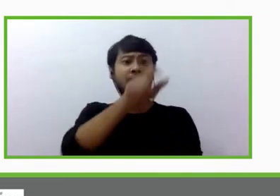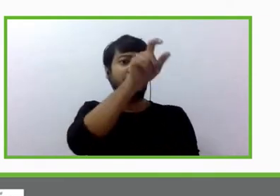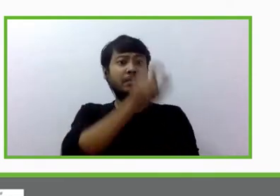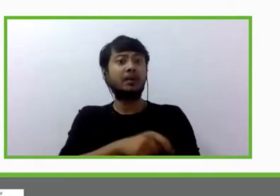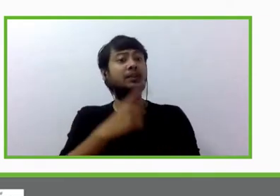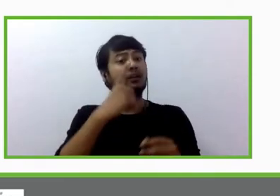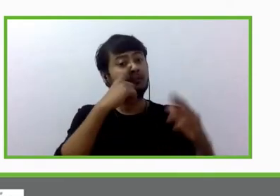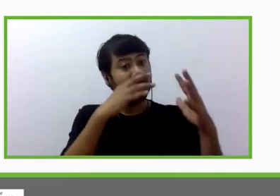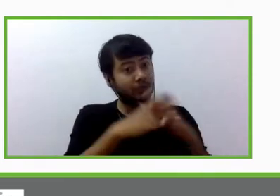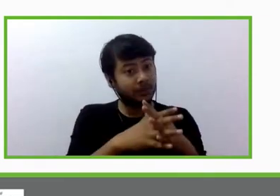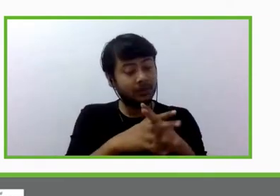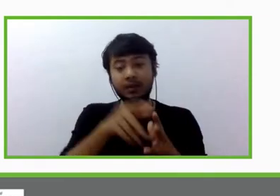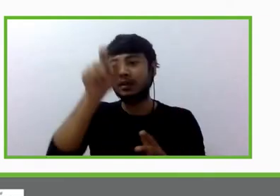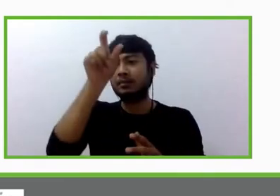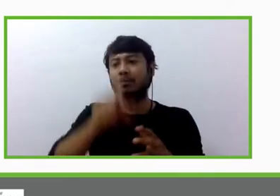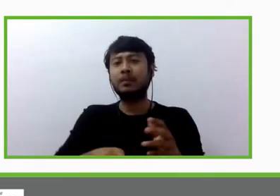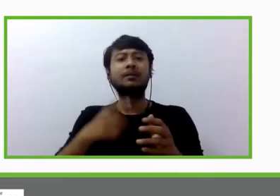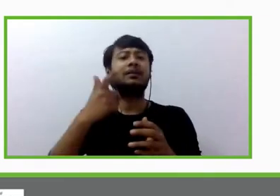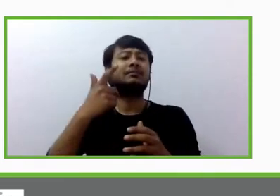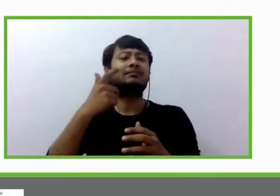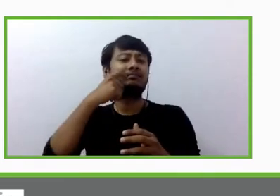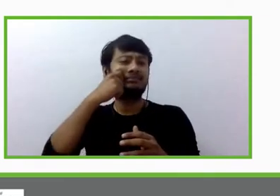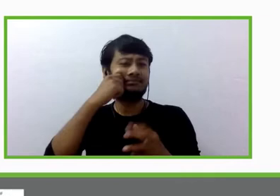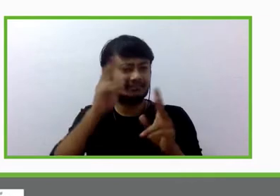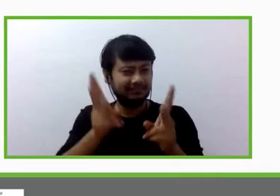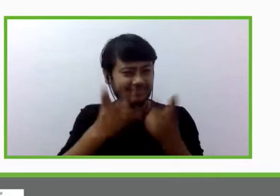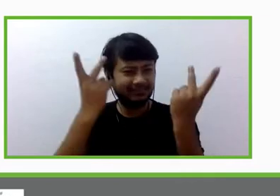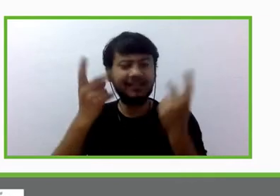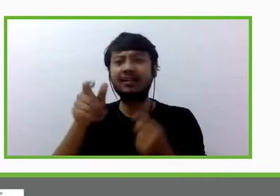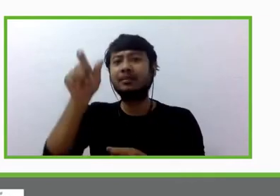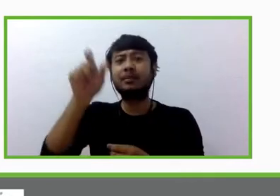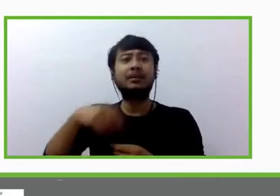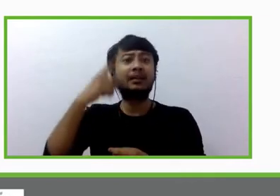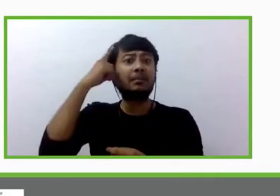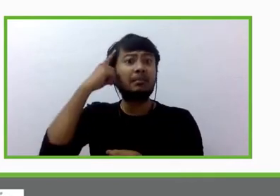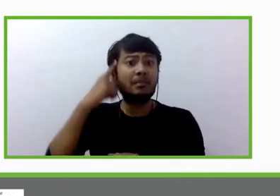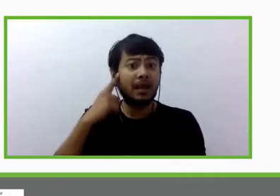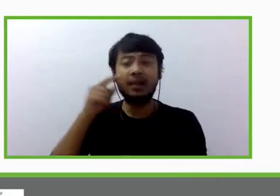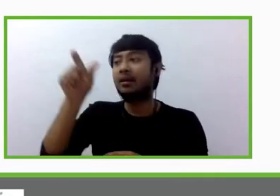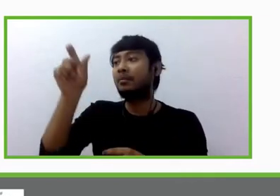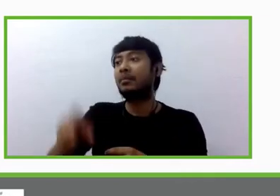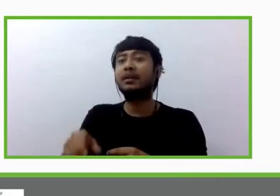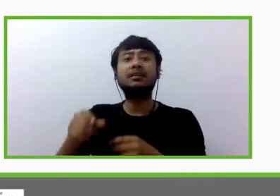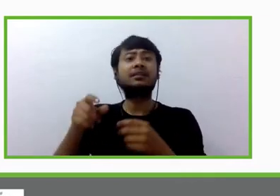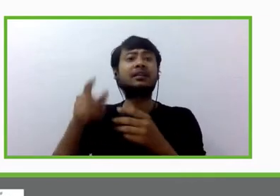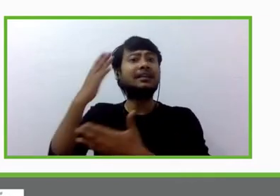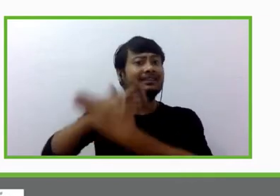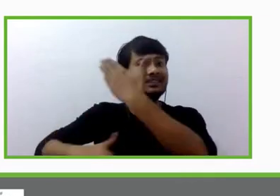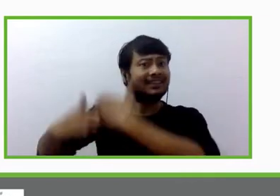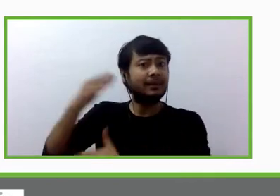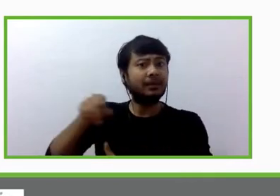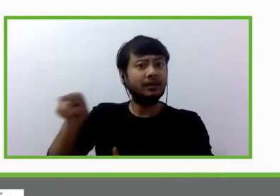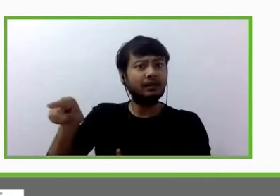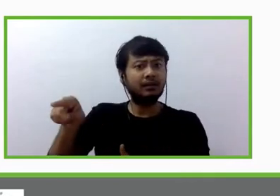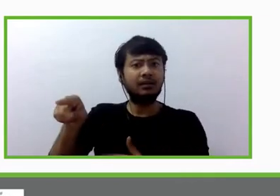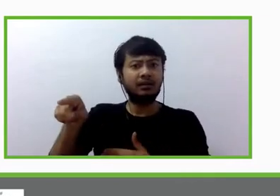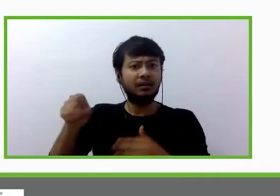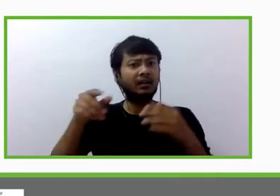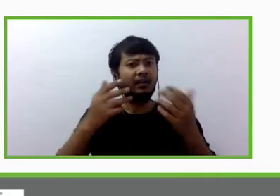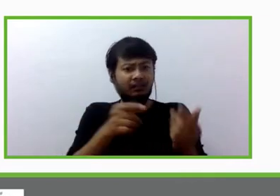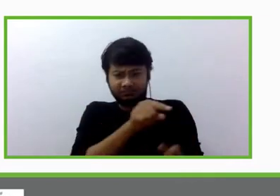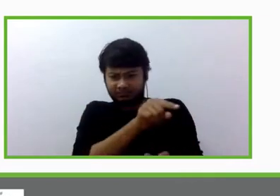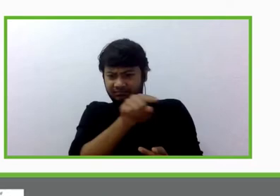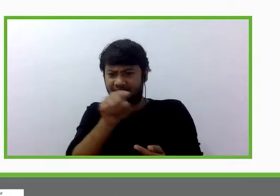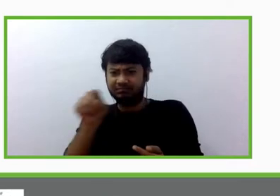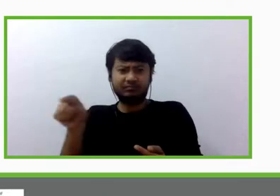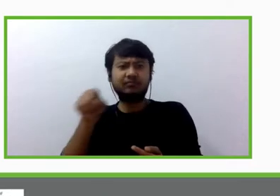or anybody figure out how they could be a leader in an organization? I will attest to